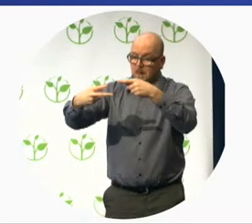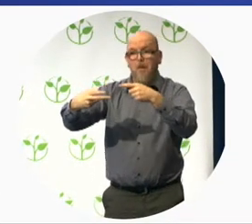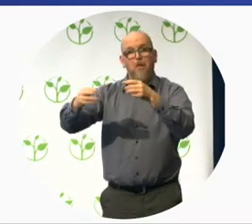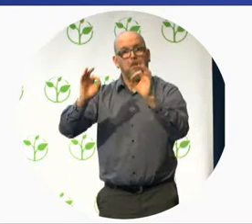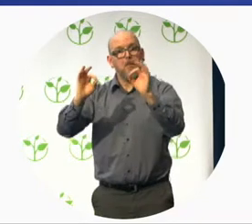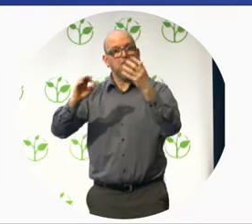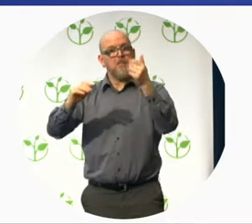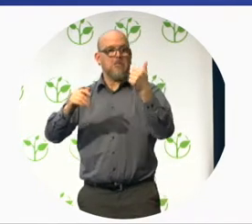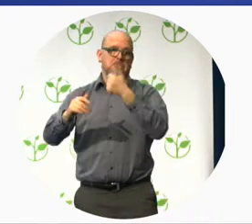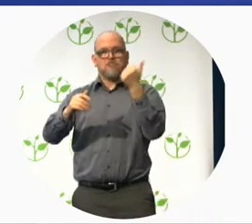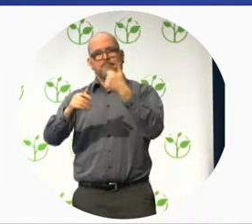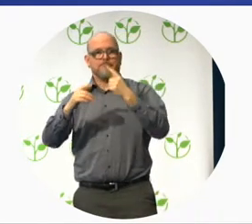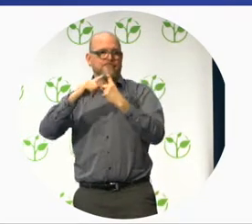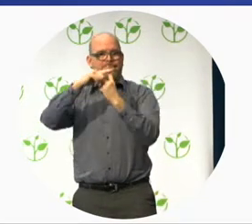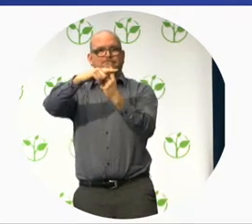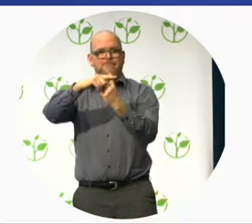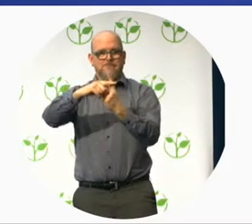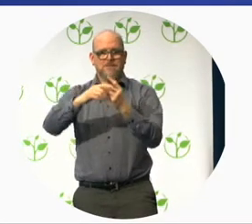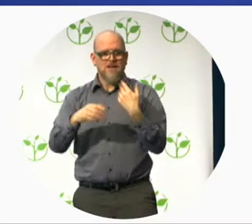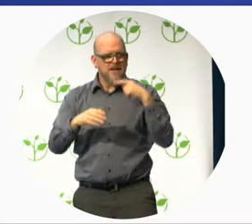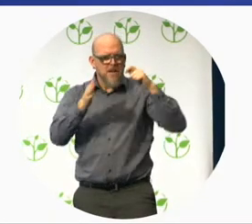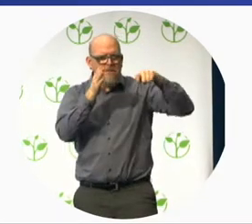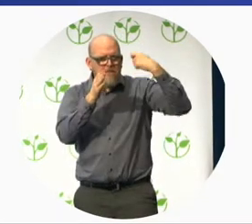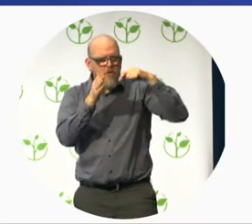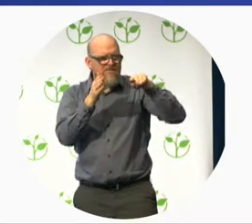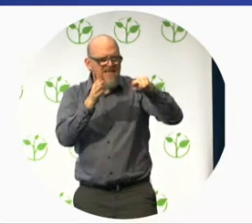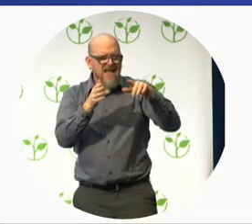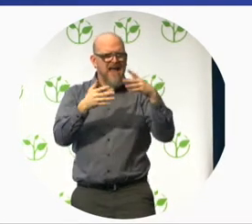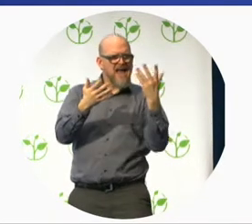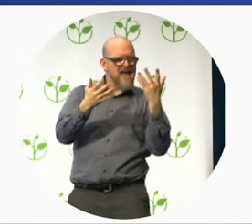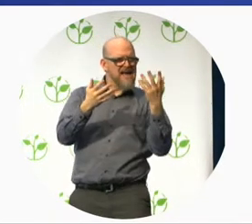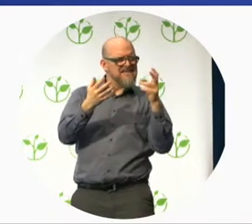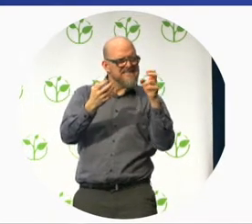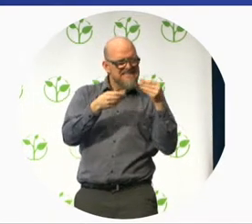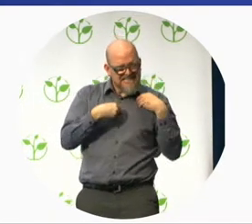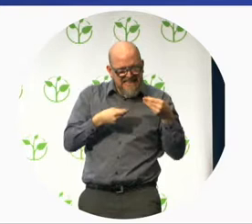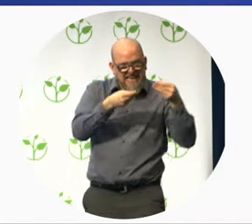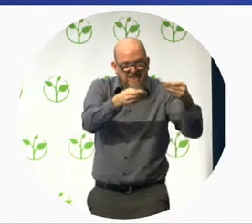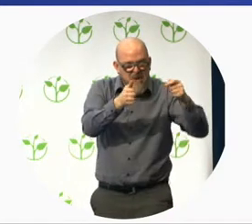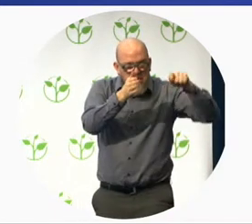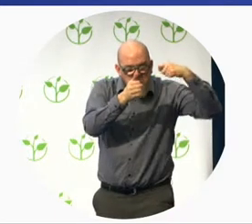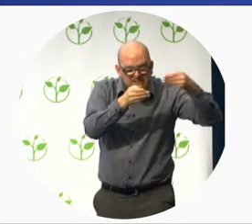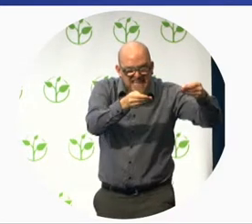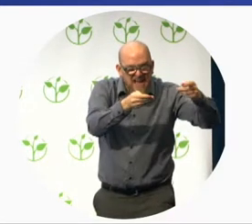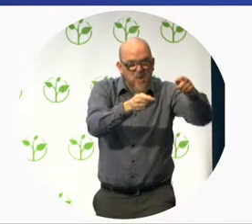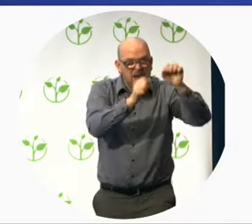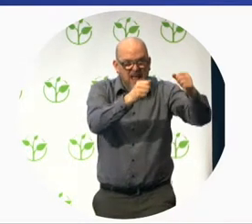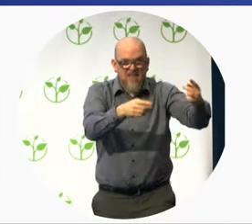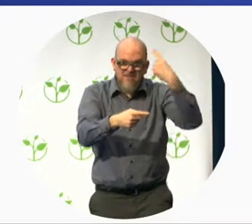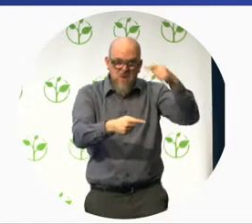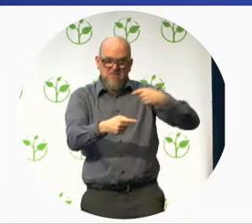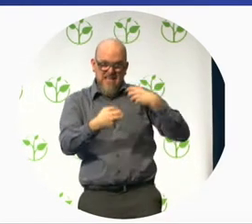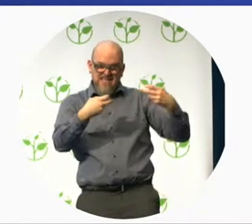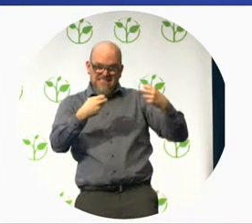recorded programs that people come to us and ask us to caption within 24 hours. And I think that's pretty remarkable.